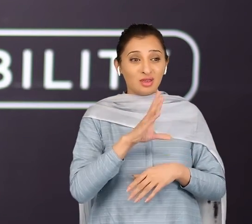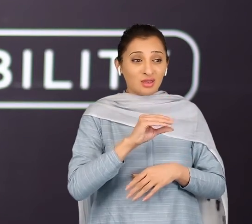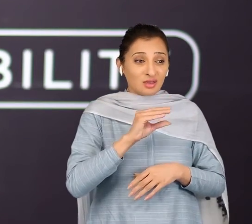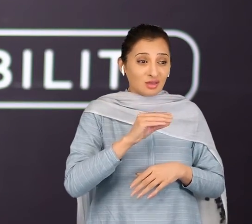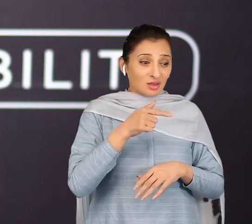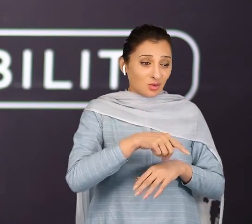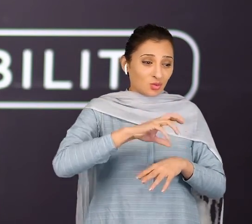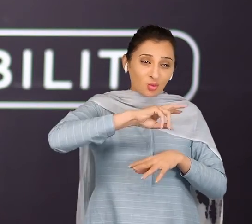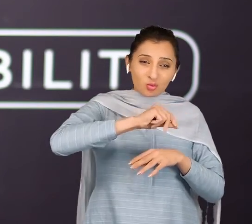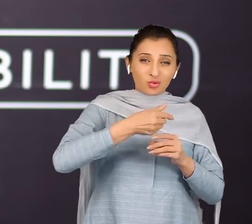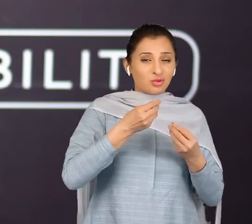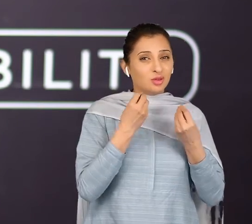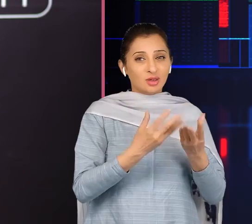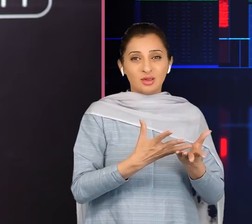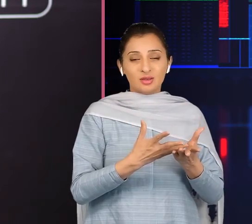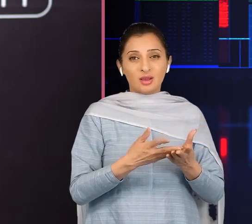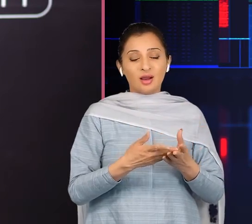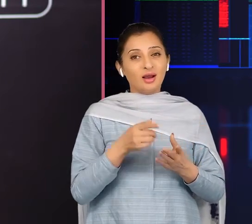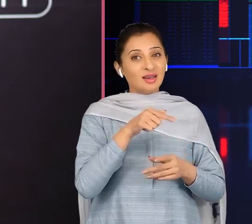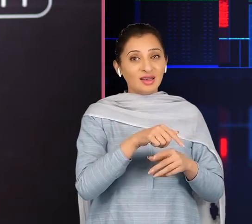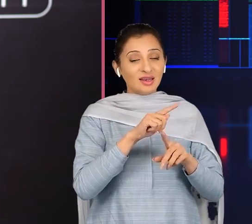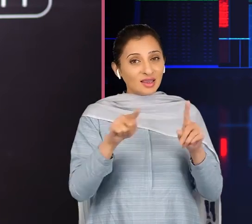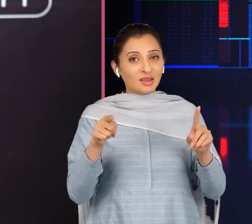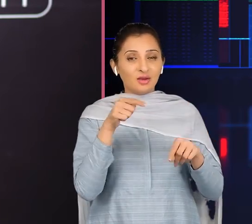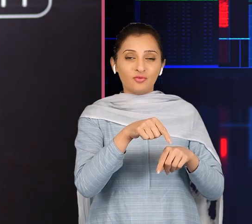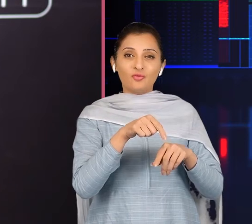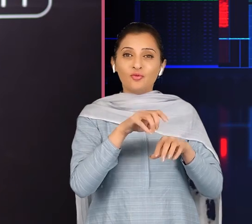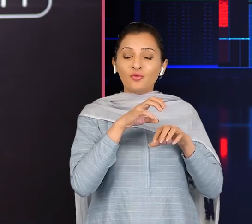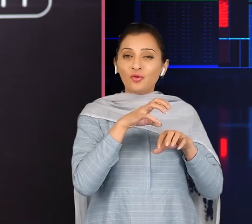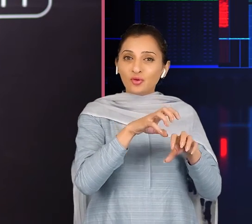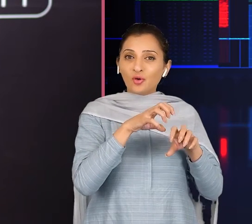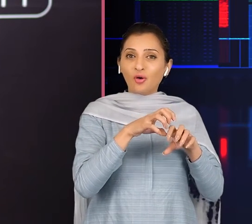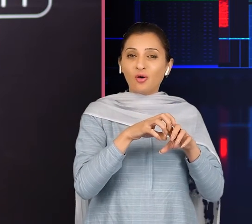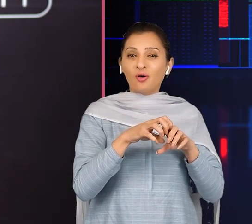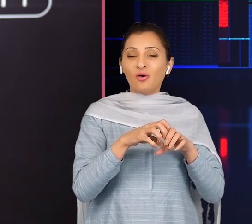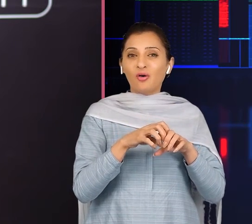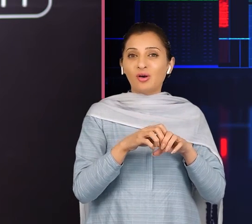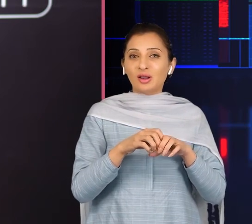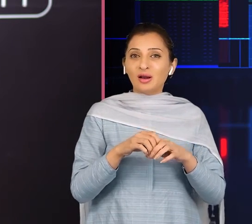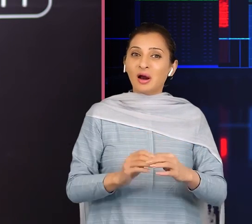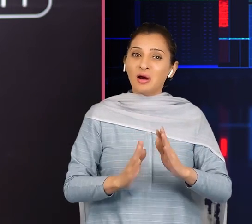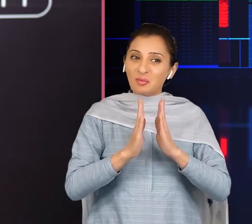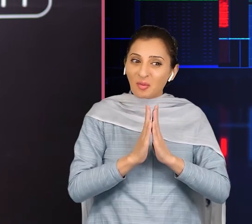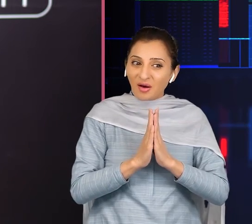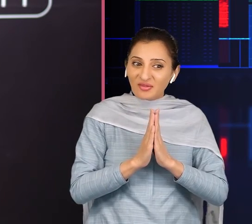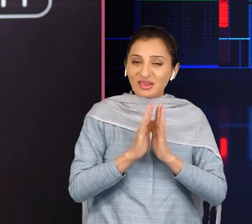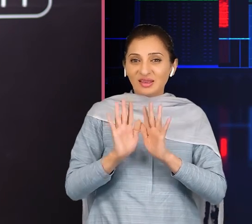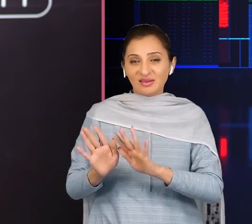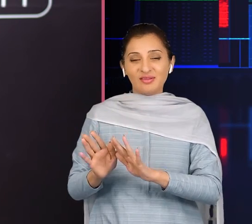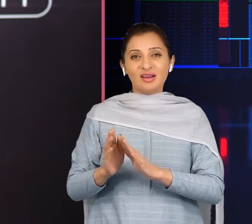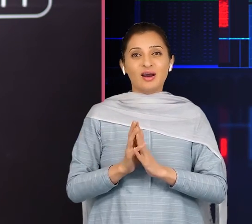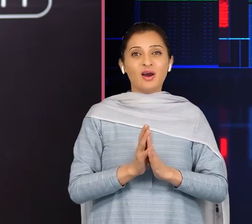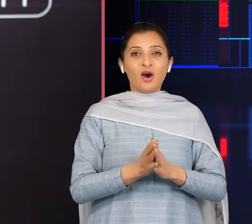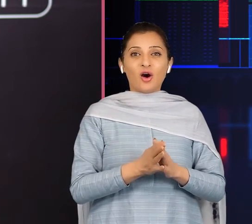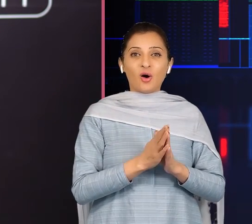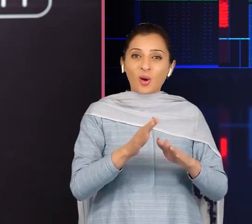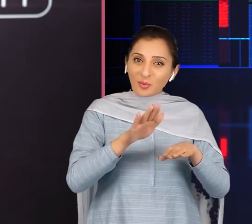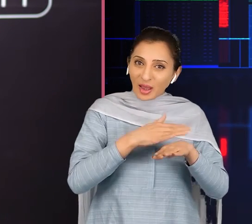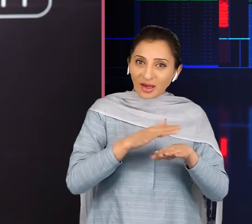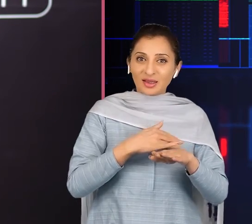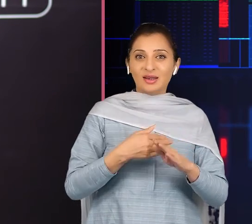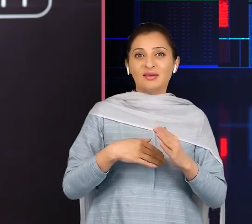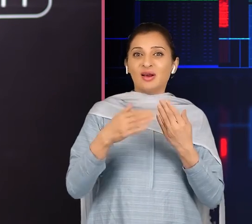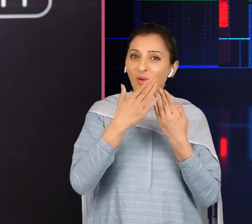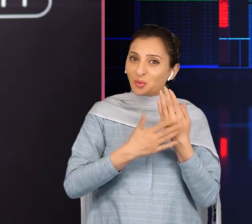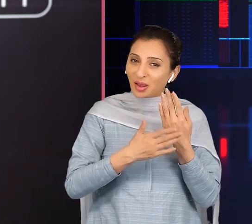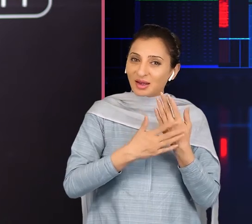This dog was still so loving. This dog was still so, forgiving. And such stories have always broken our